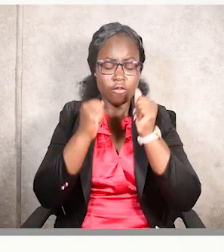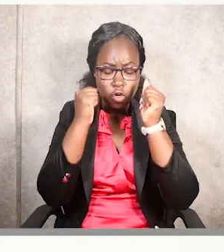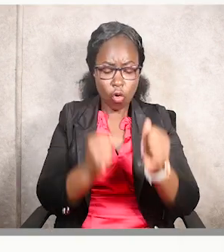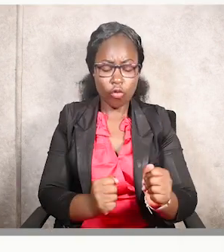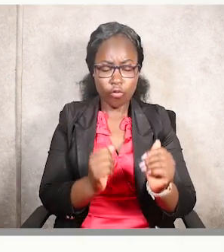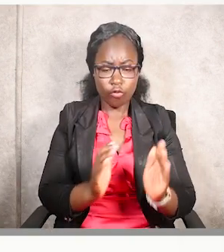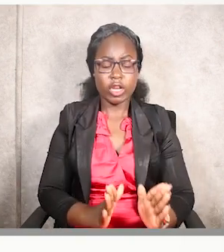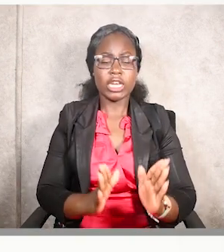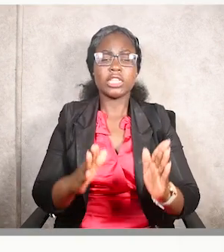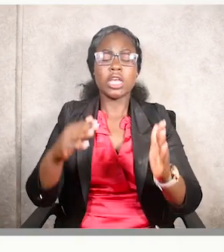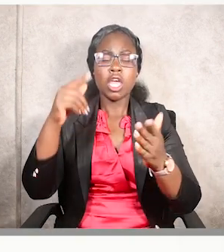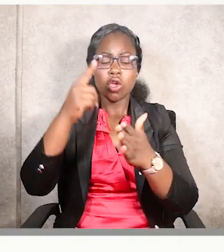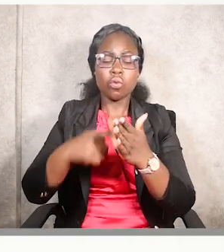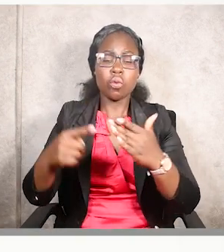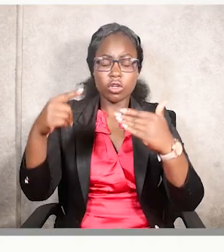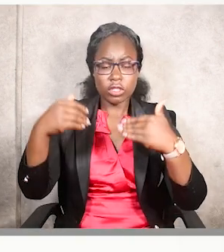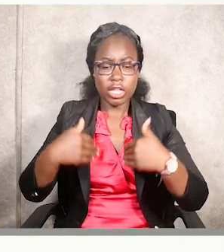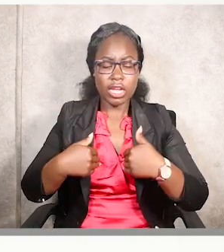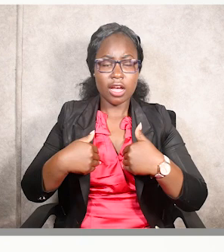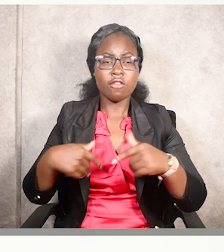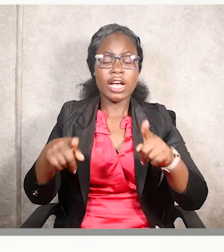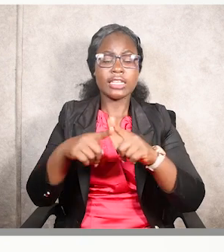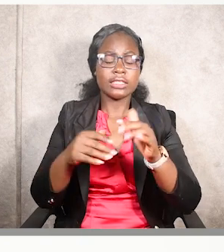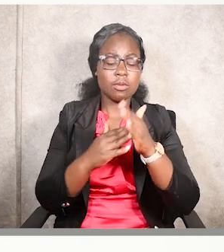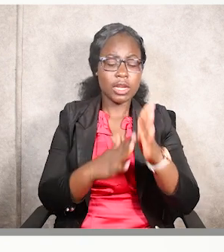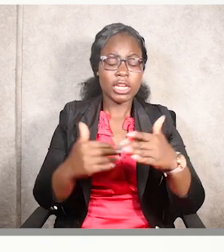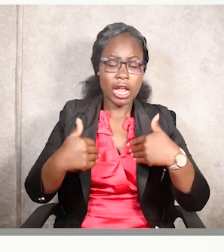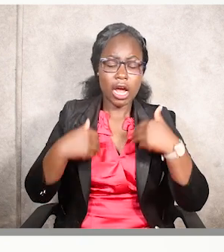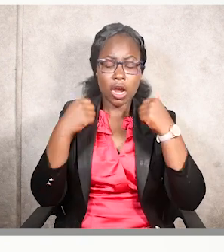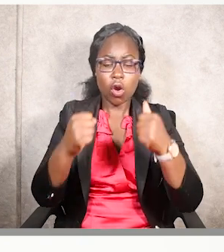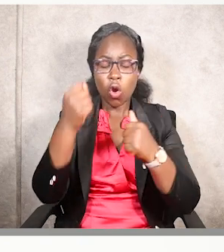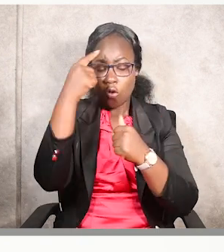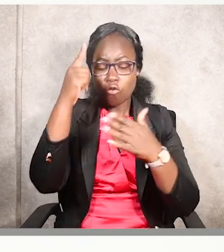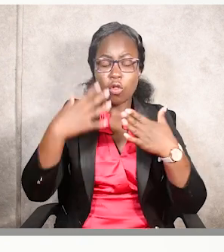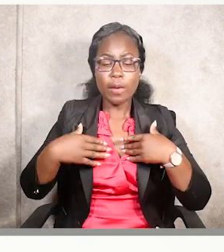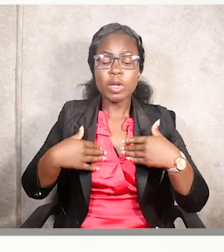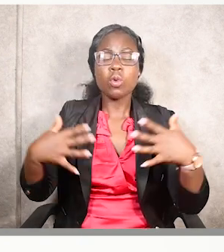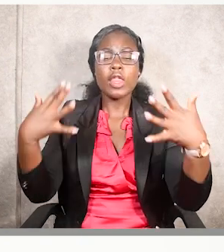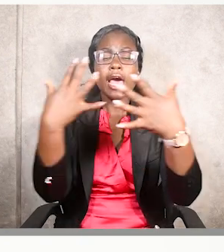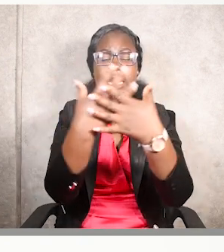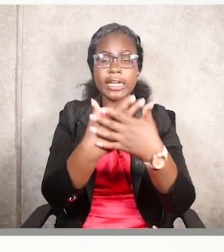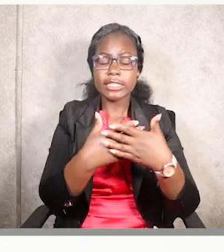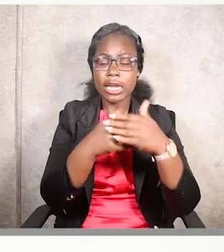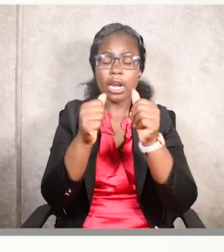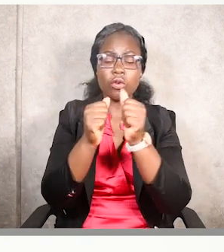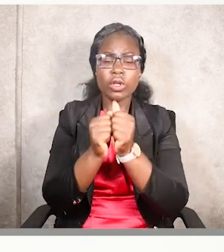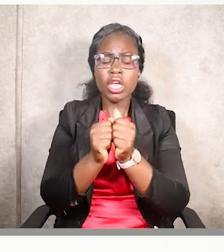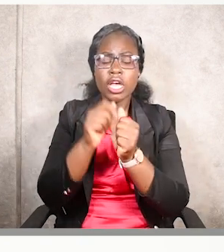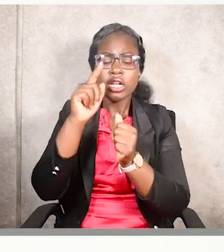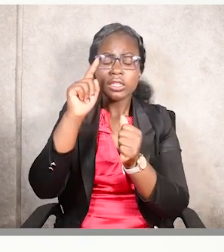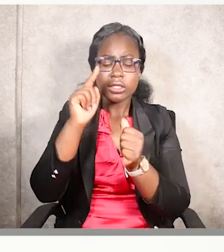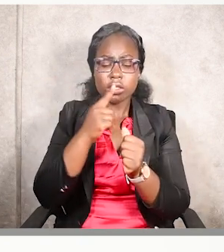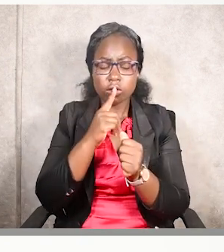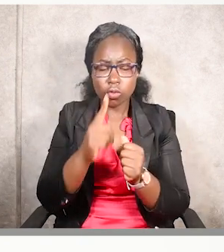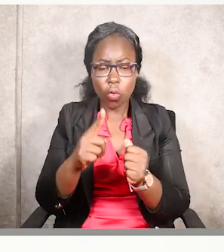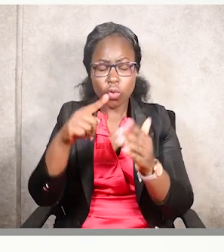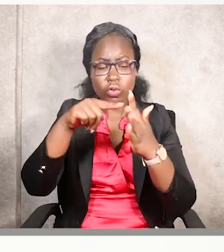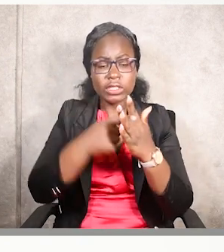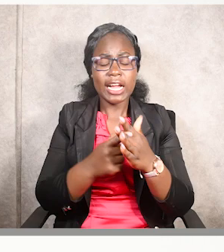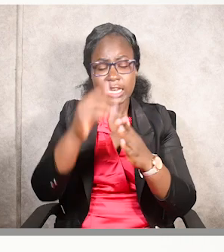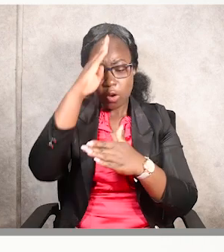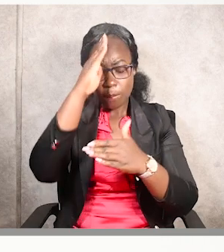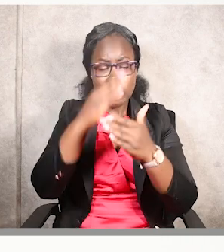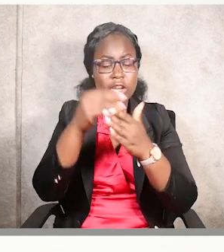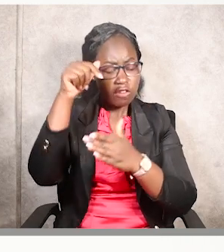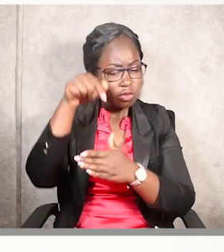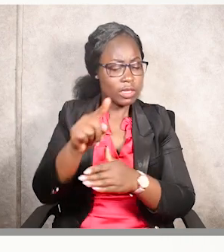they're engaging in. A leader has to build confidence for the people they're interacting with. And so you have to start by believing in yourself and